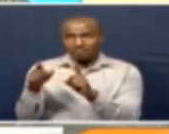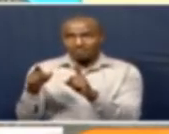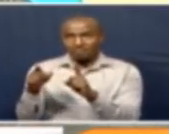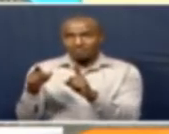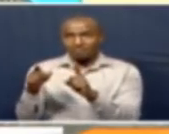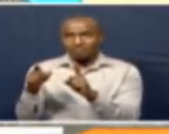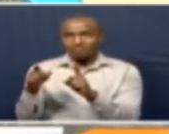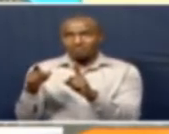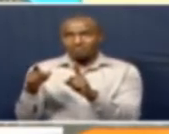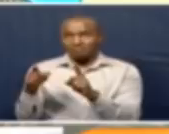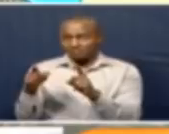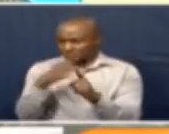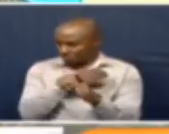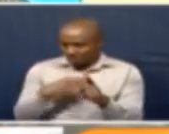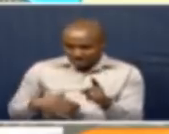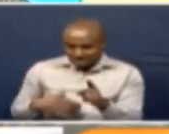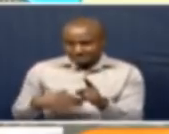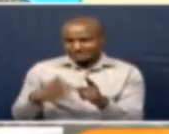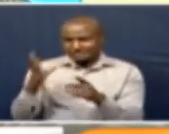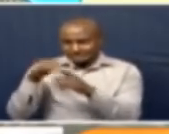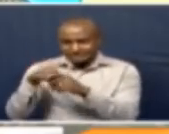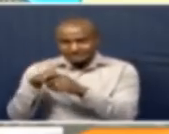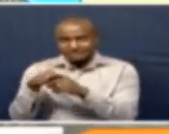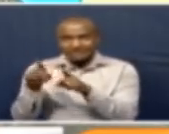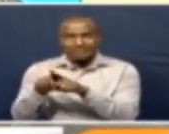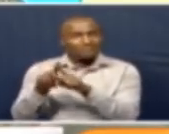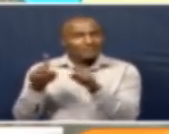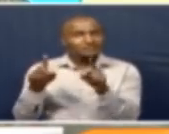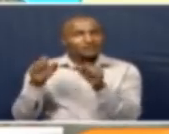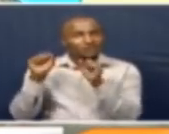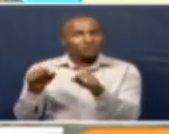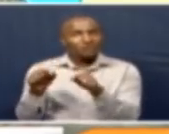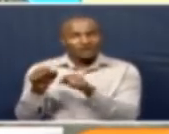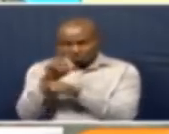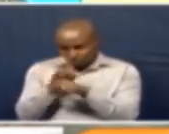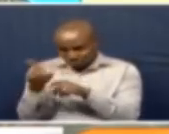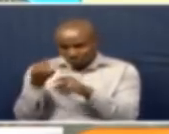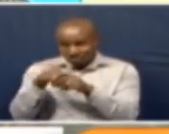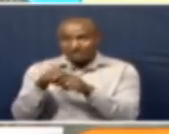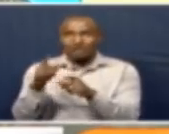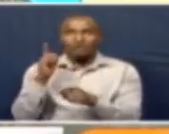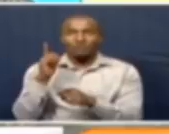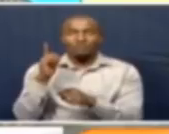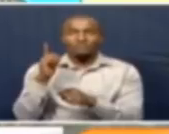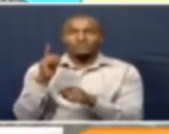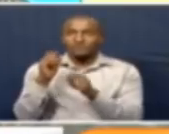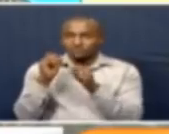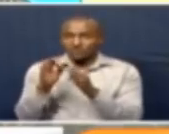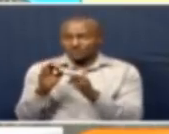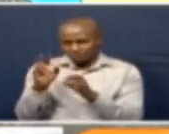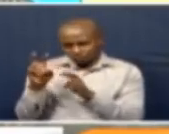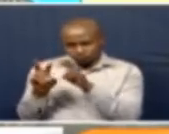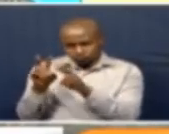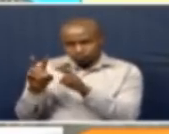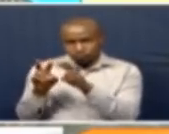it was not really enacted with this kind of young models who are trying to form a career in mind, but you can innovate within that law. So I'm saying, if you keep looking,